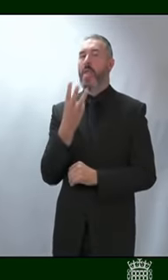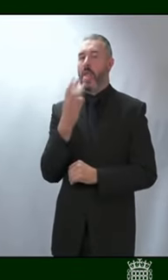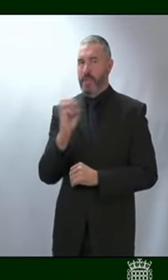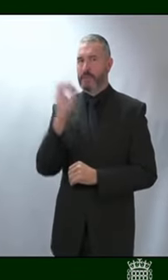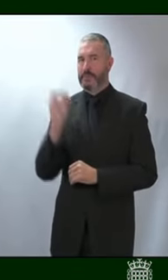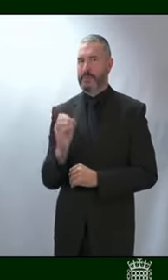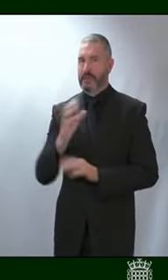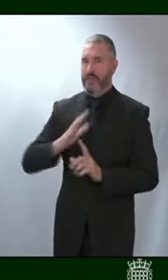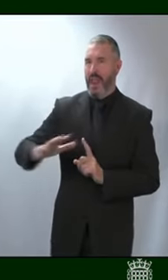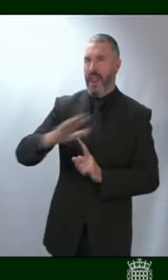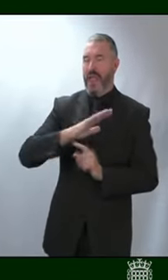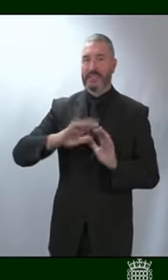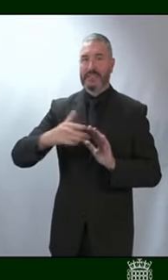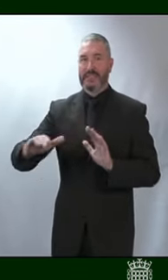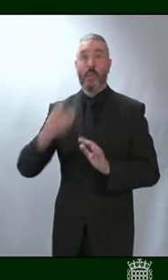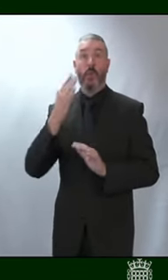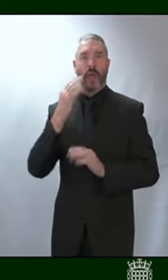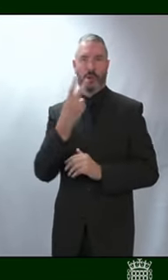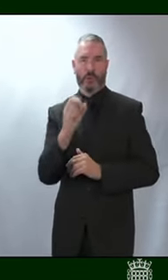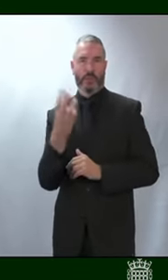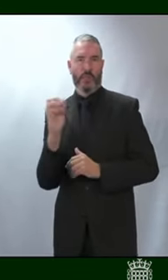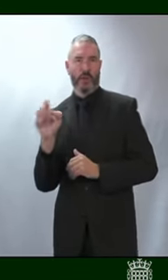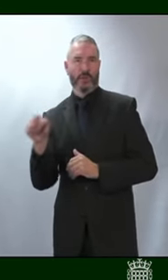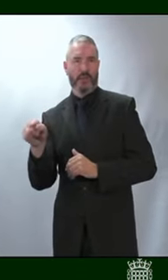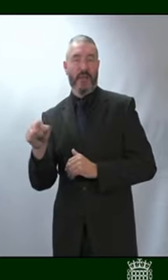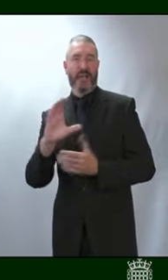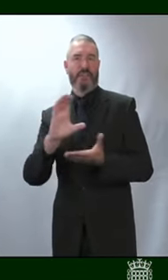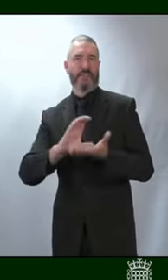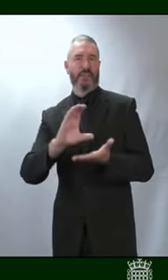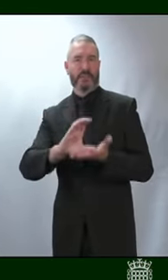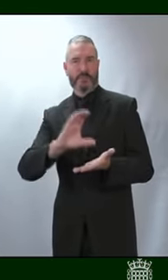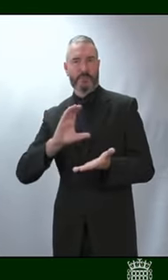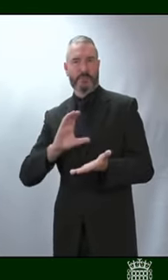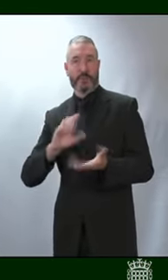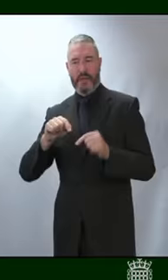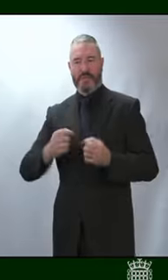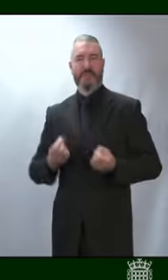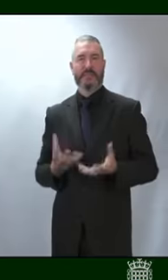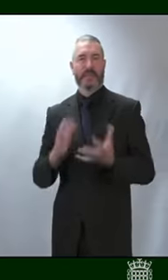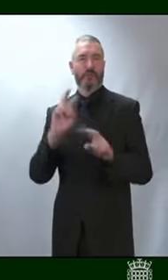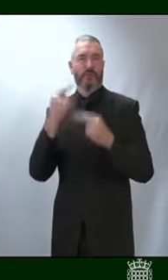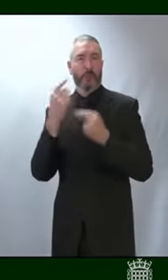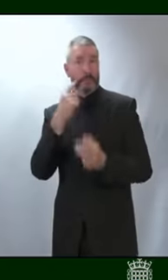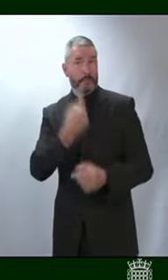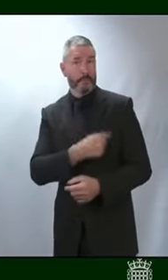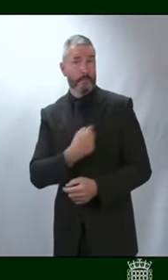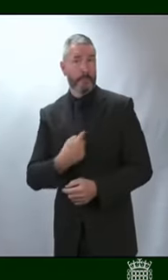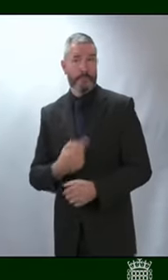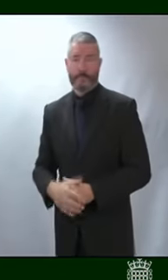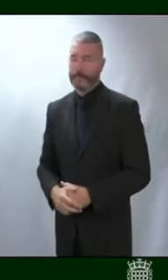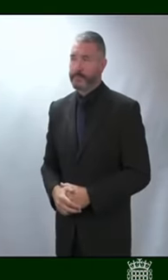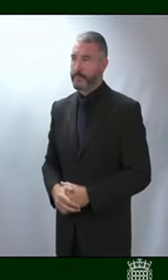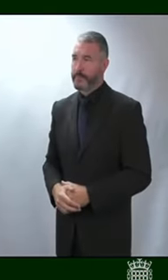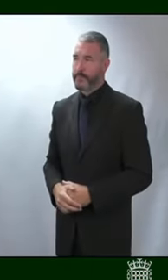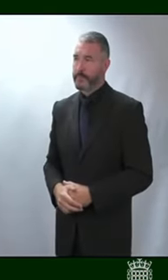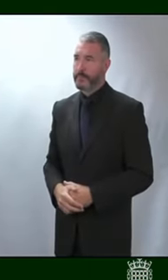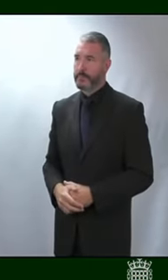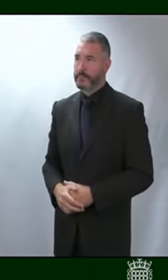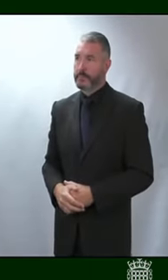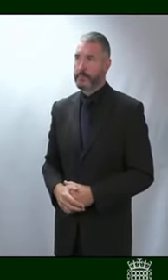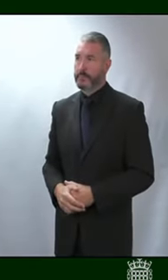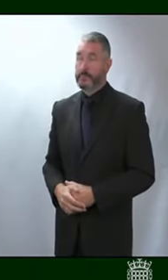sea for nature by 2030, and deliver the funding via the forthcoming spending review? Prime Minister. Well,